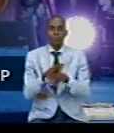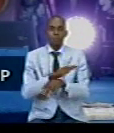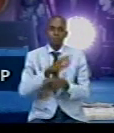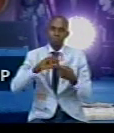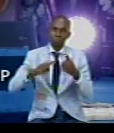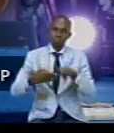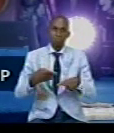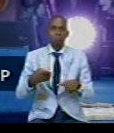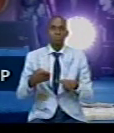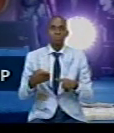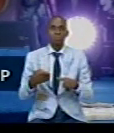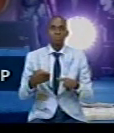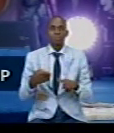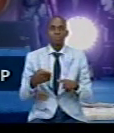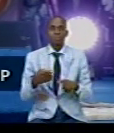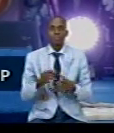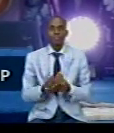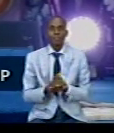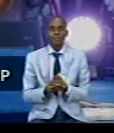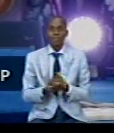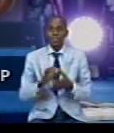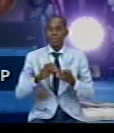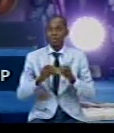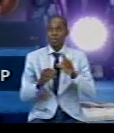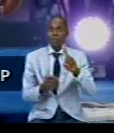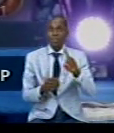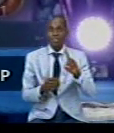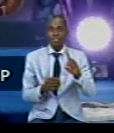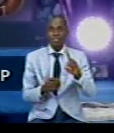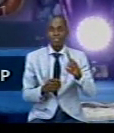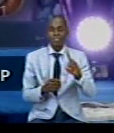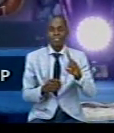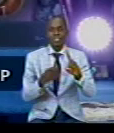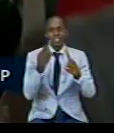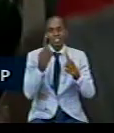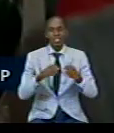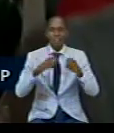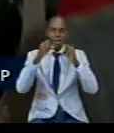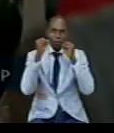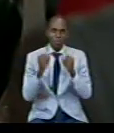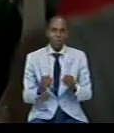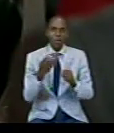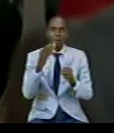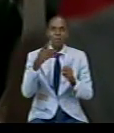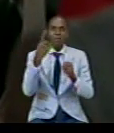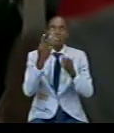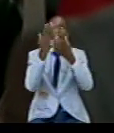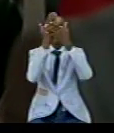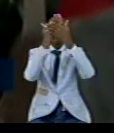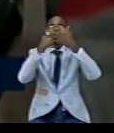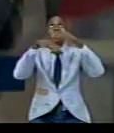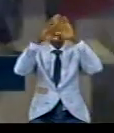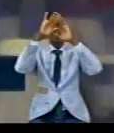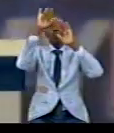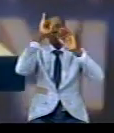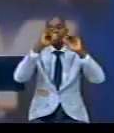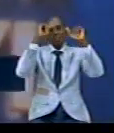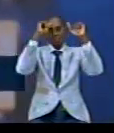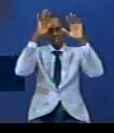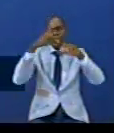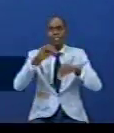Number one here is the power of the Heavenly Father. The question is,